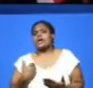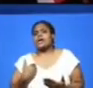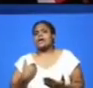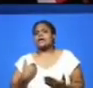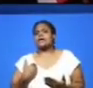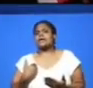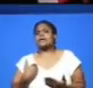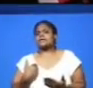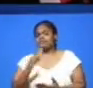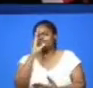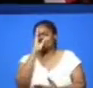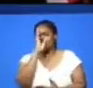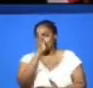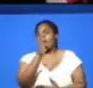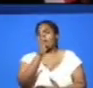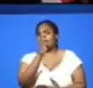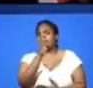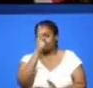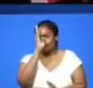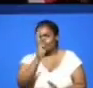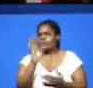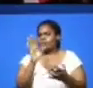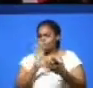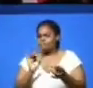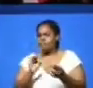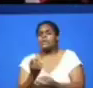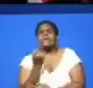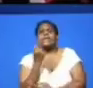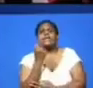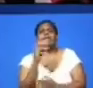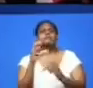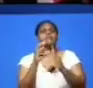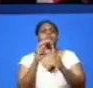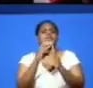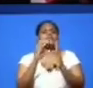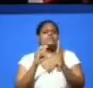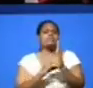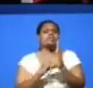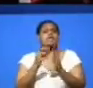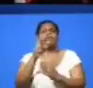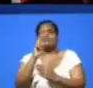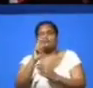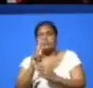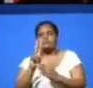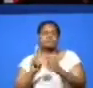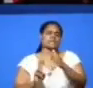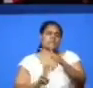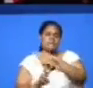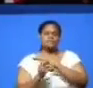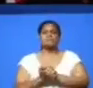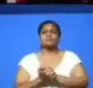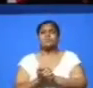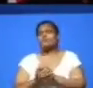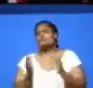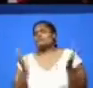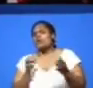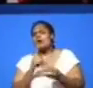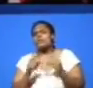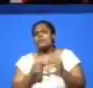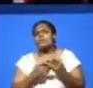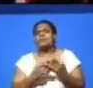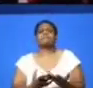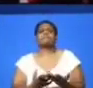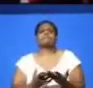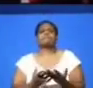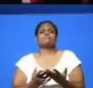go straight to it. We're going straight to the 11th chapter of Revelation. And we could talk about Revelation's